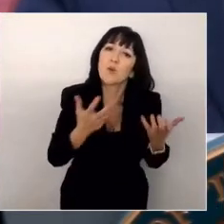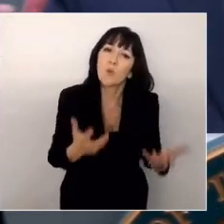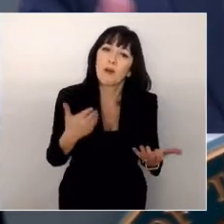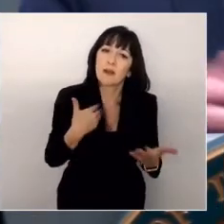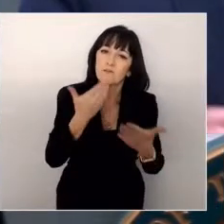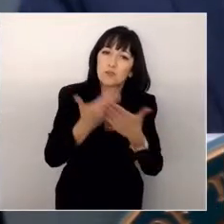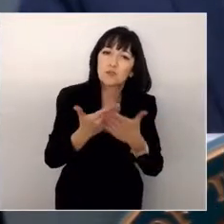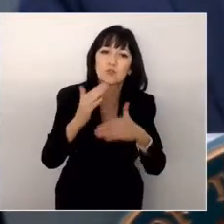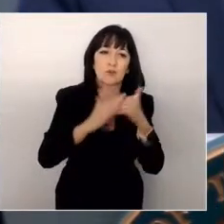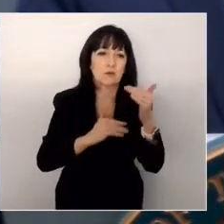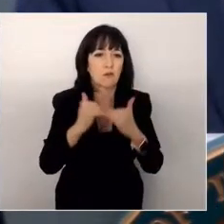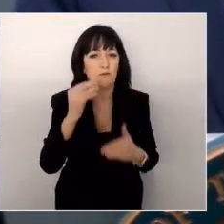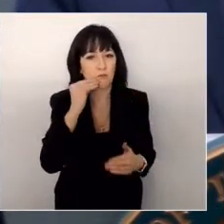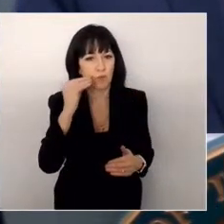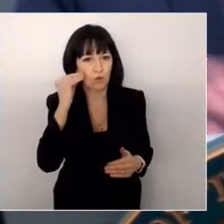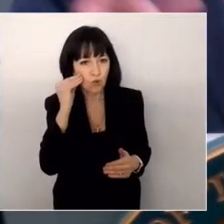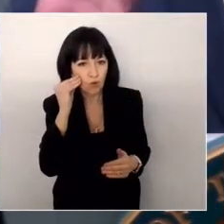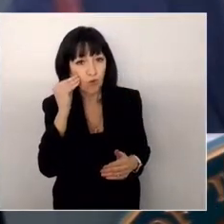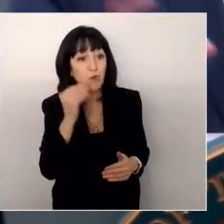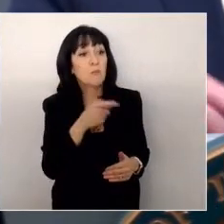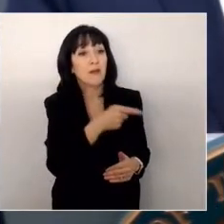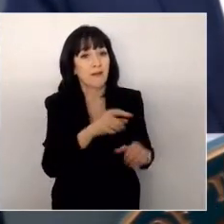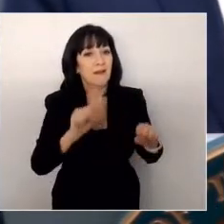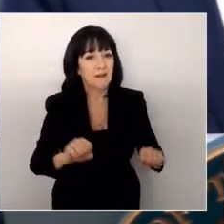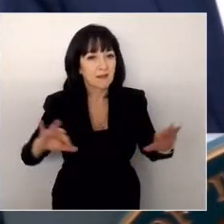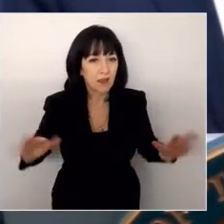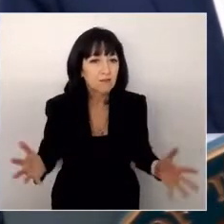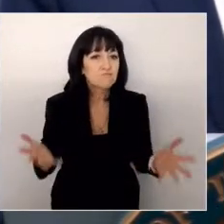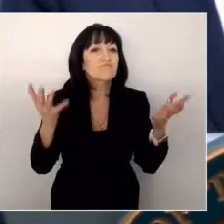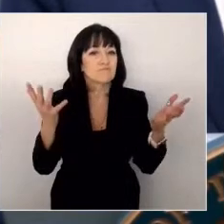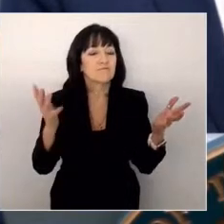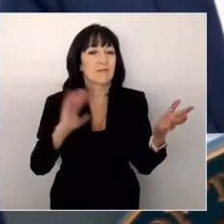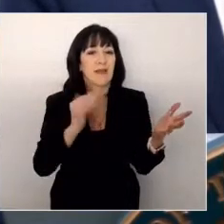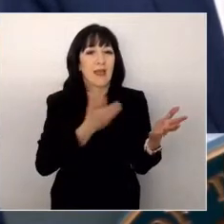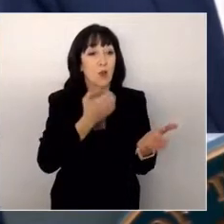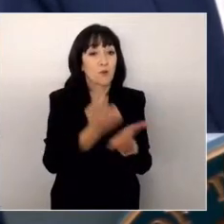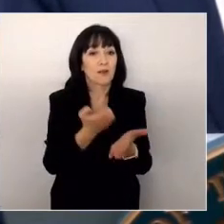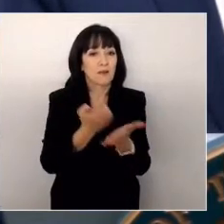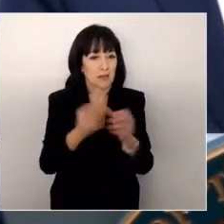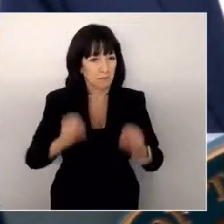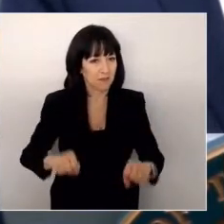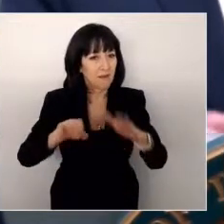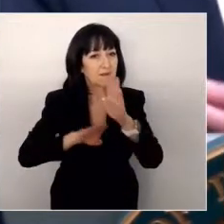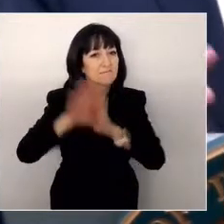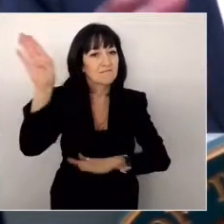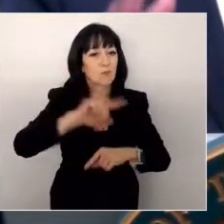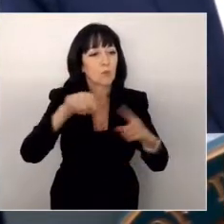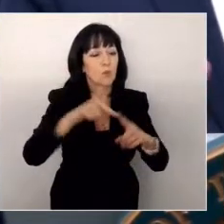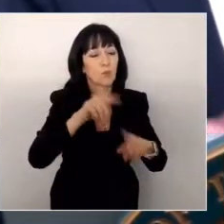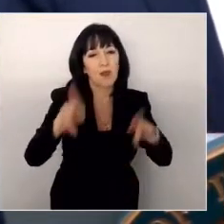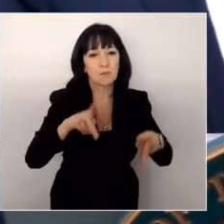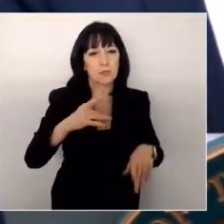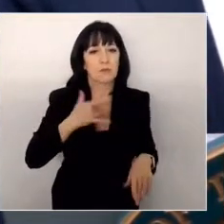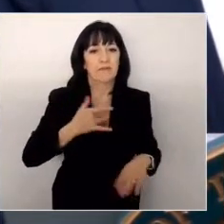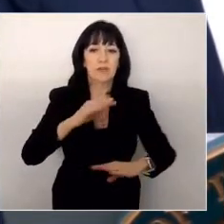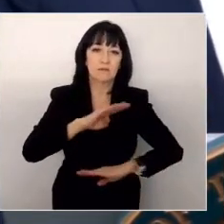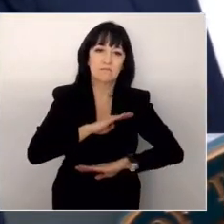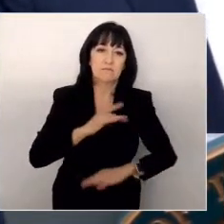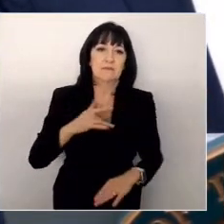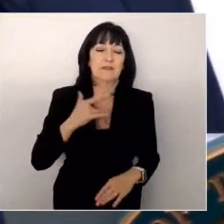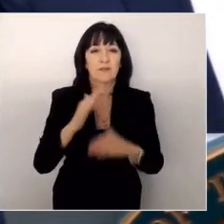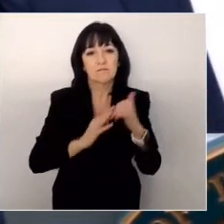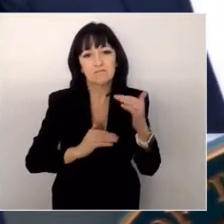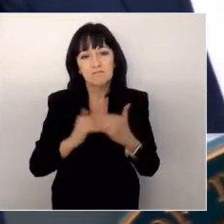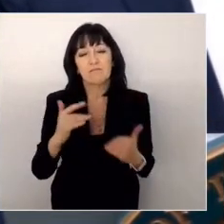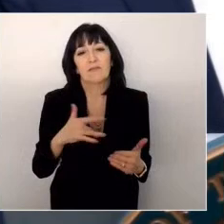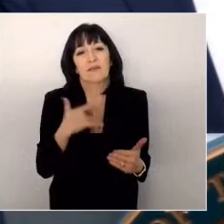at the same time. It's also way past due to make sure that every home and business is connected